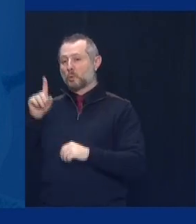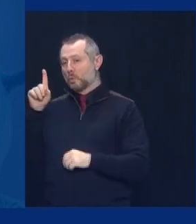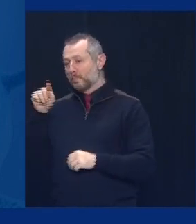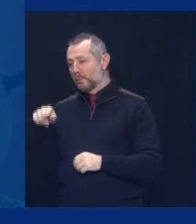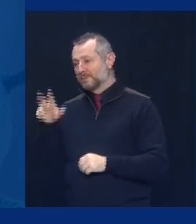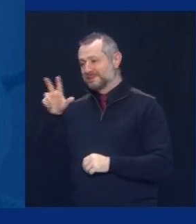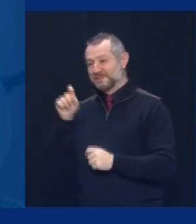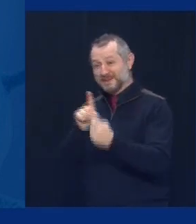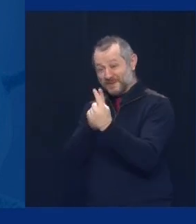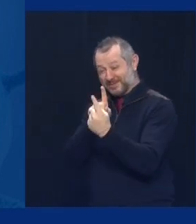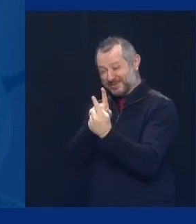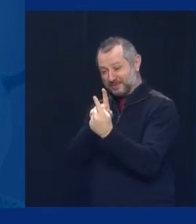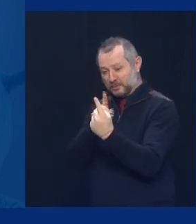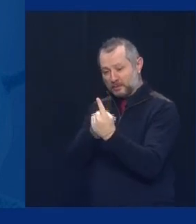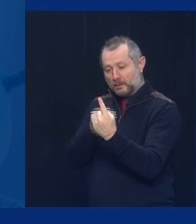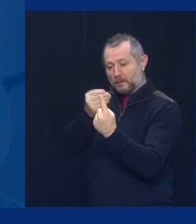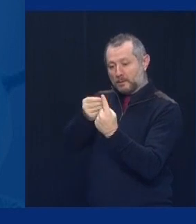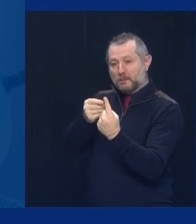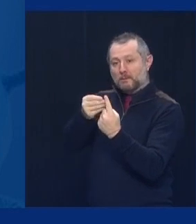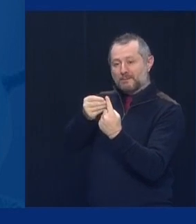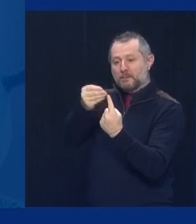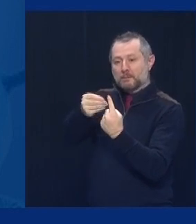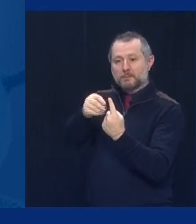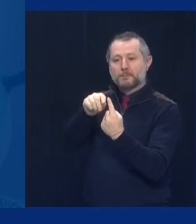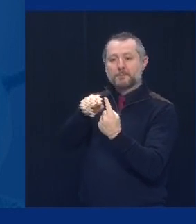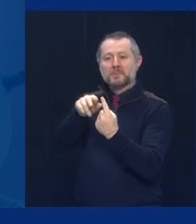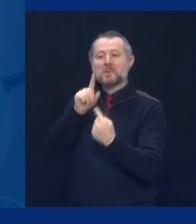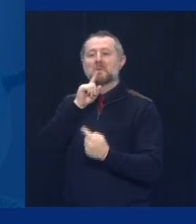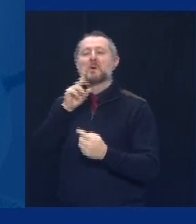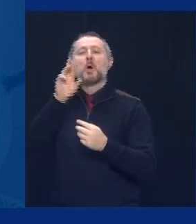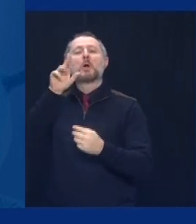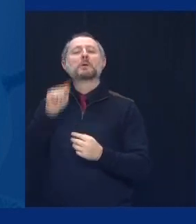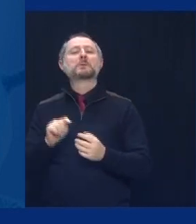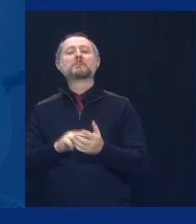spoken about this in a while. RT is the rate of transmission.